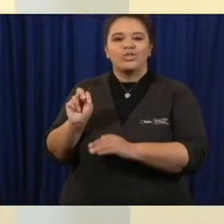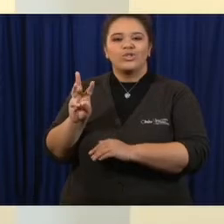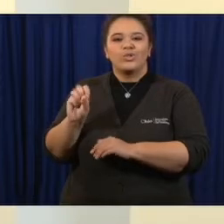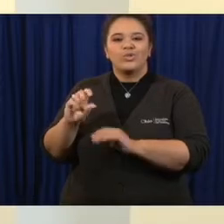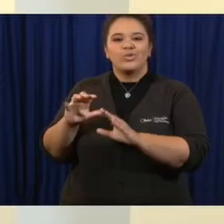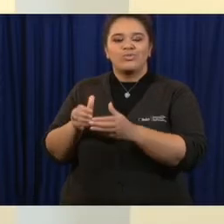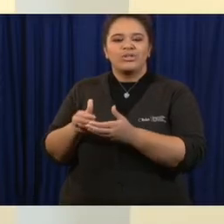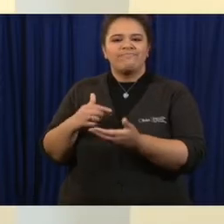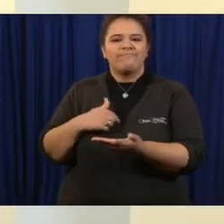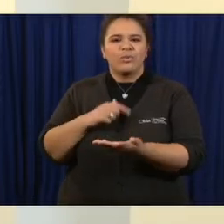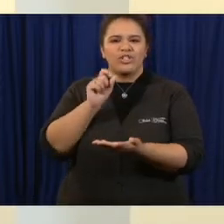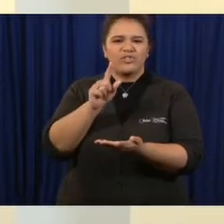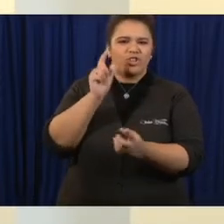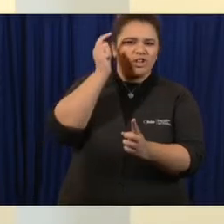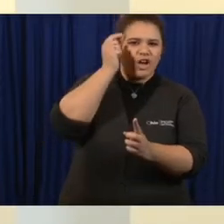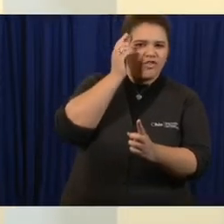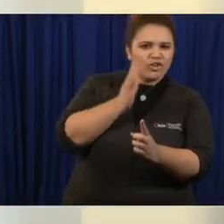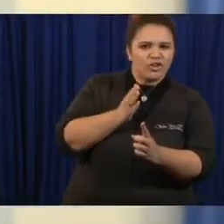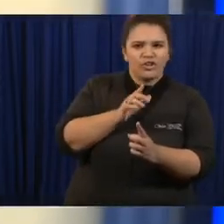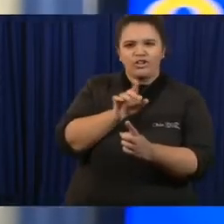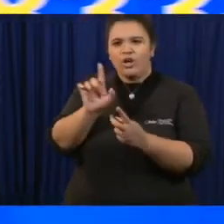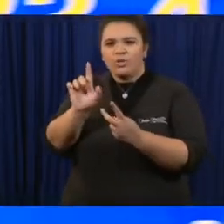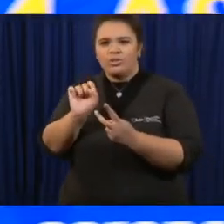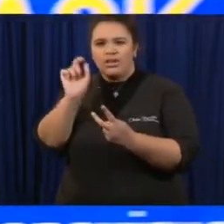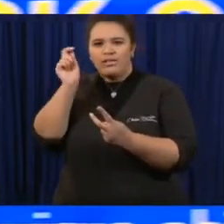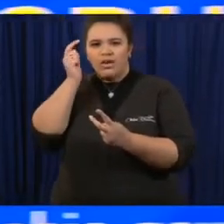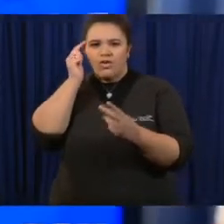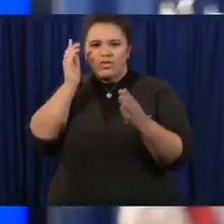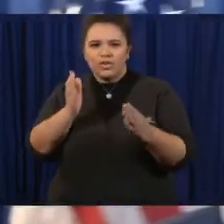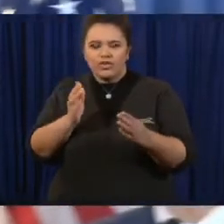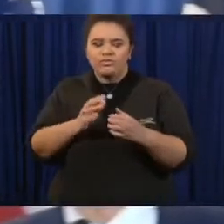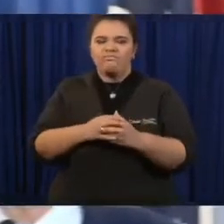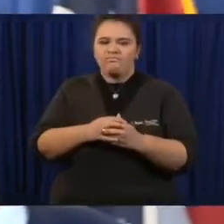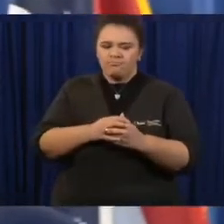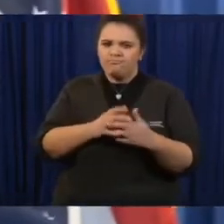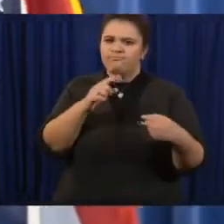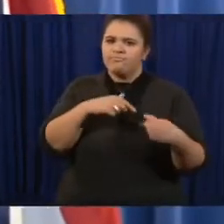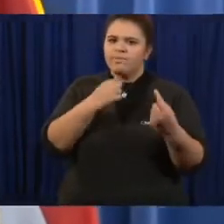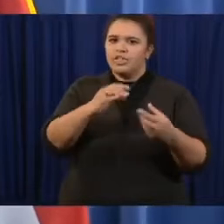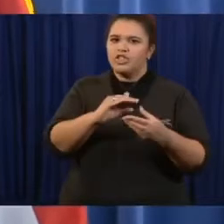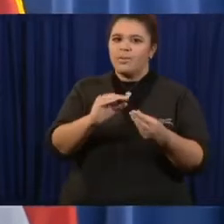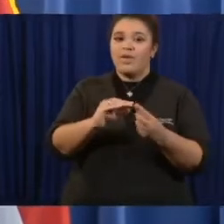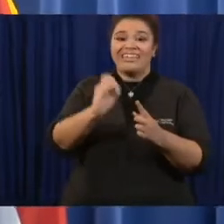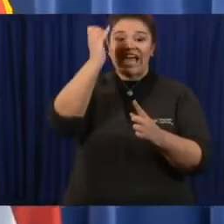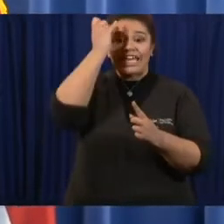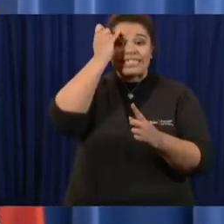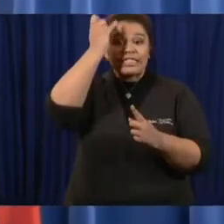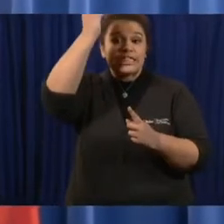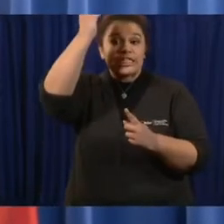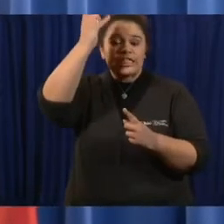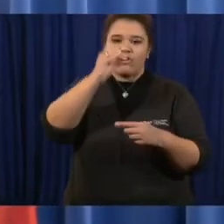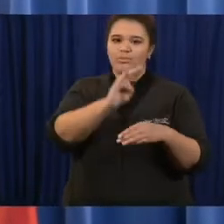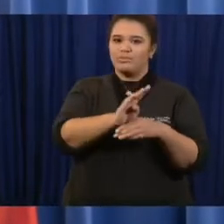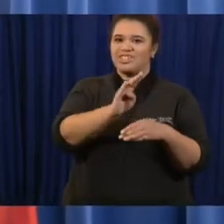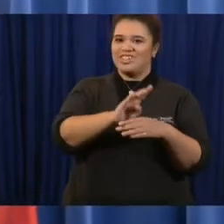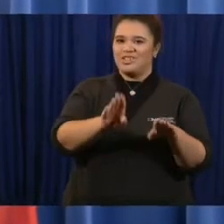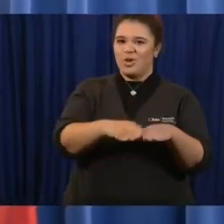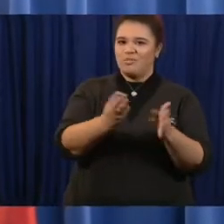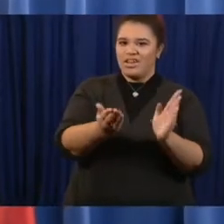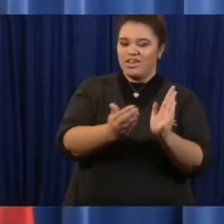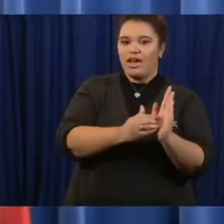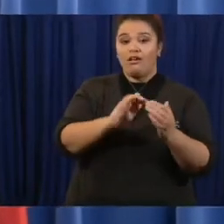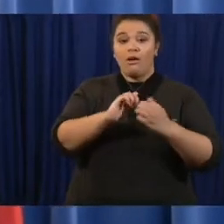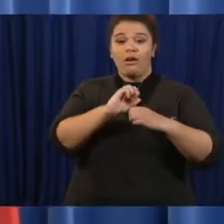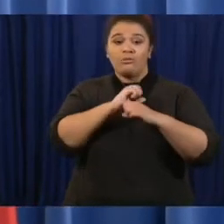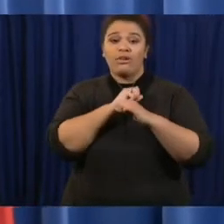governor. The idea of reopening businesses and the idea of workers can be protected because of masks and hand sanitizer and disinfectant